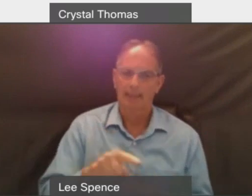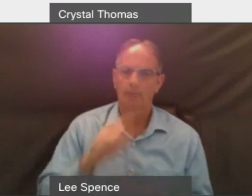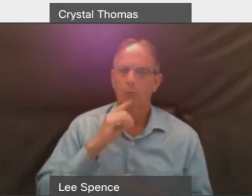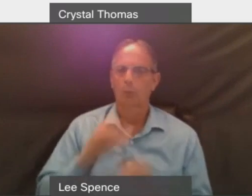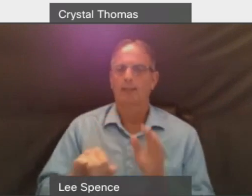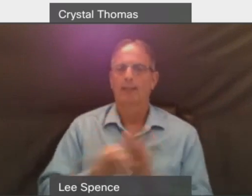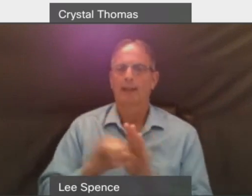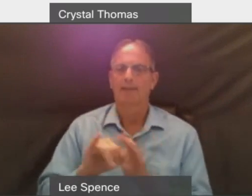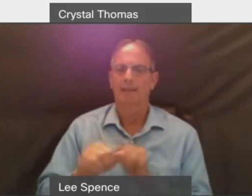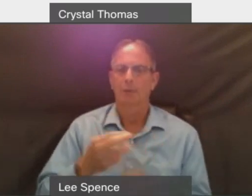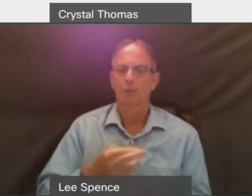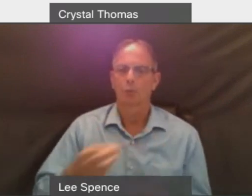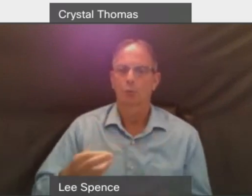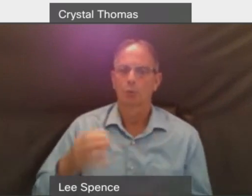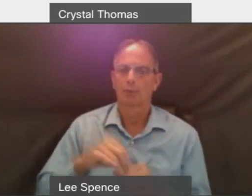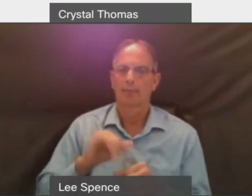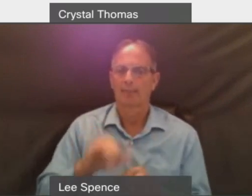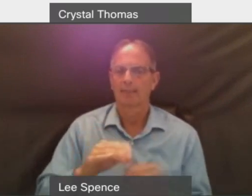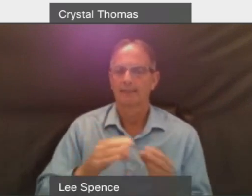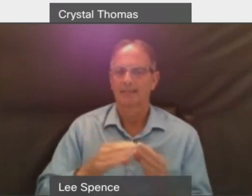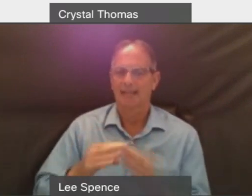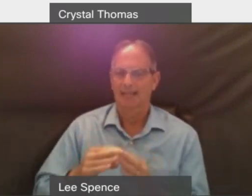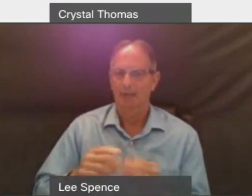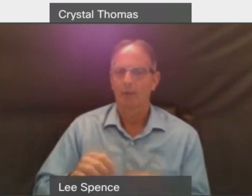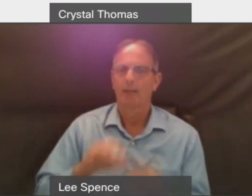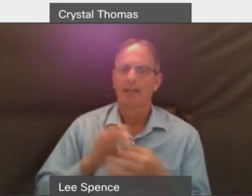the resources in the city, connect them with